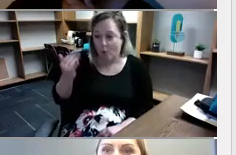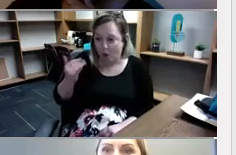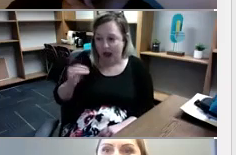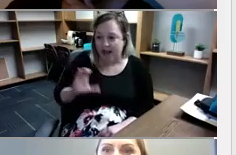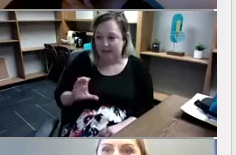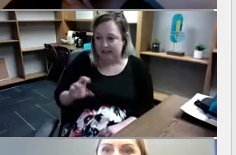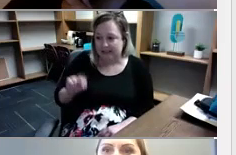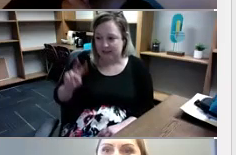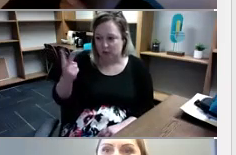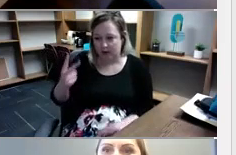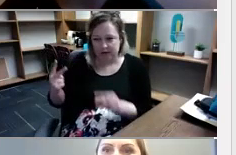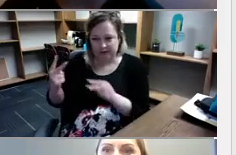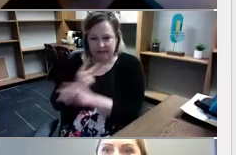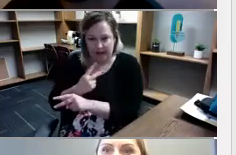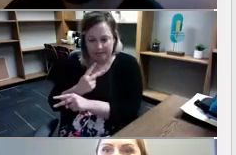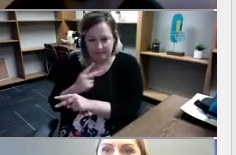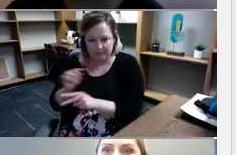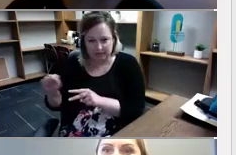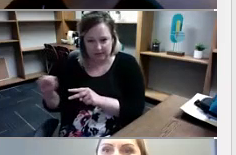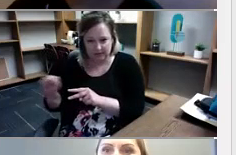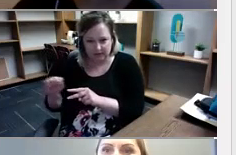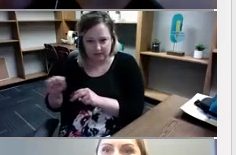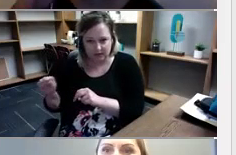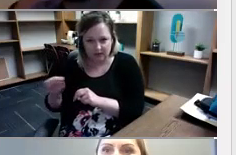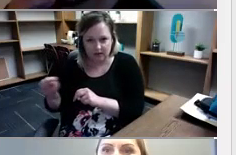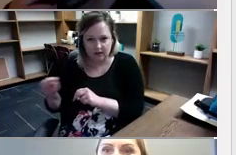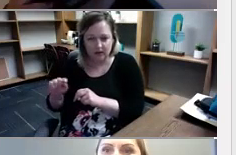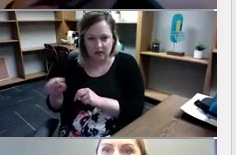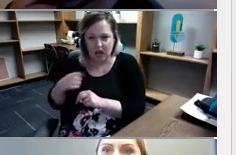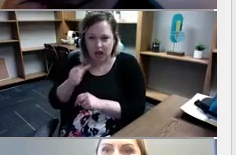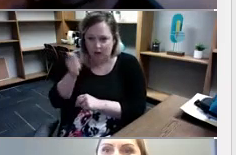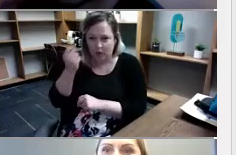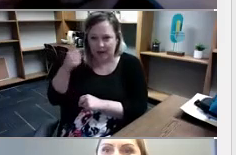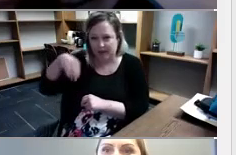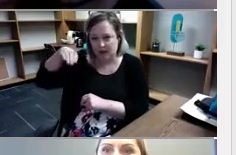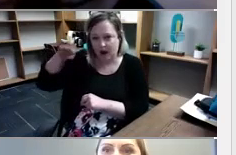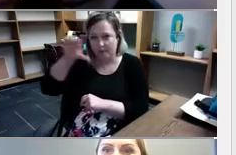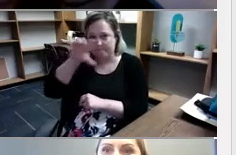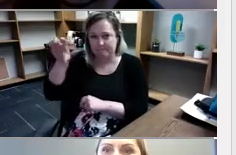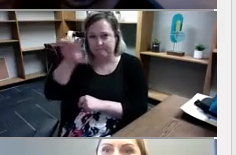array into 3 parts? I didn't get the top part of this diagram.